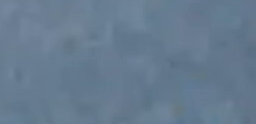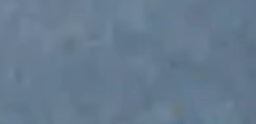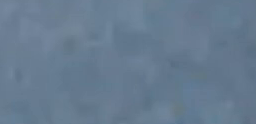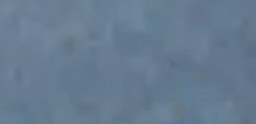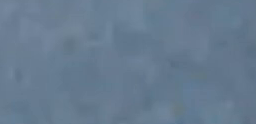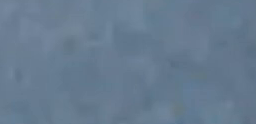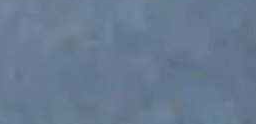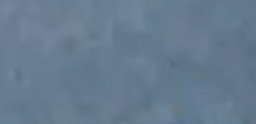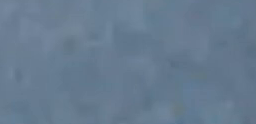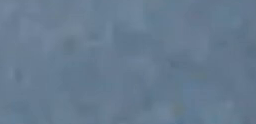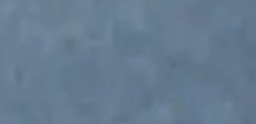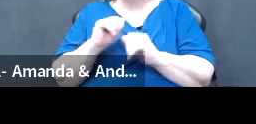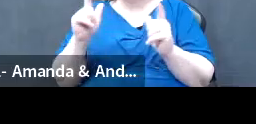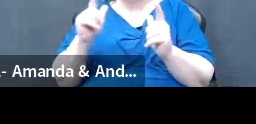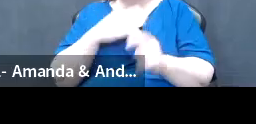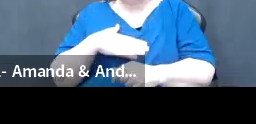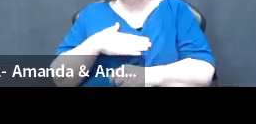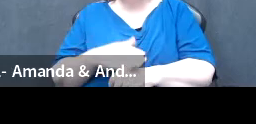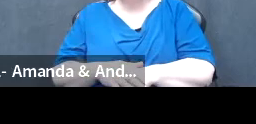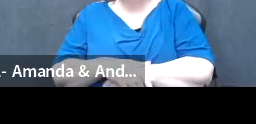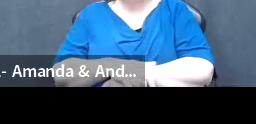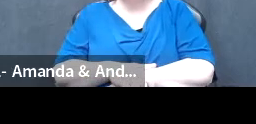the slides, please?